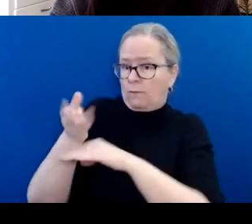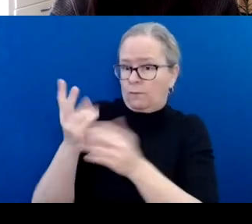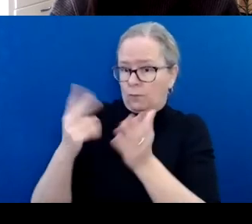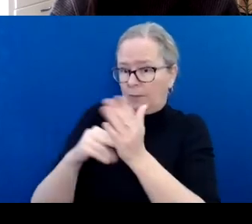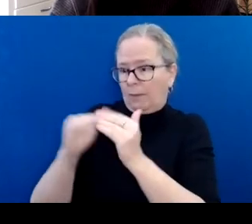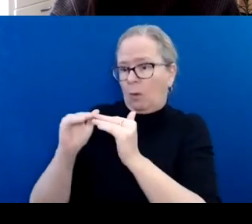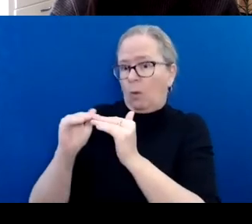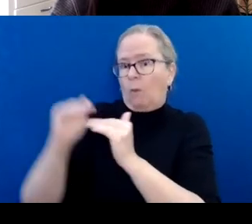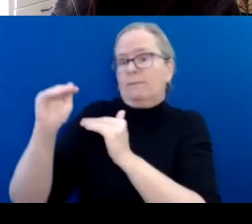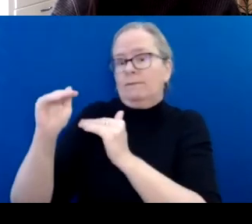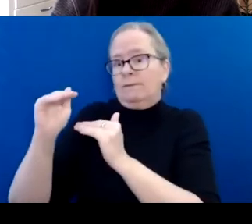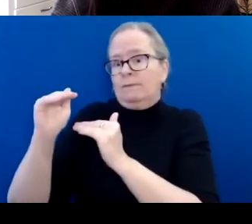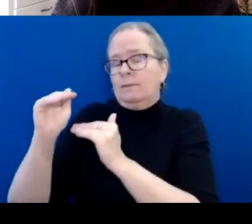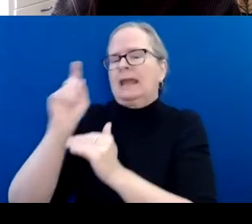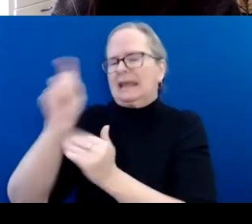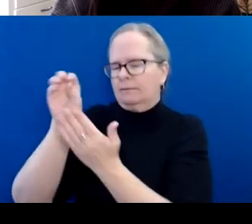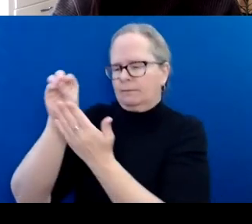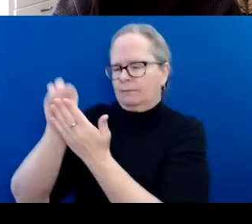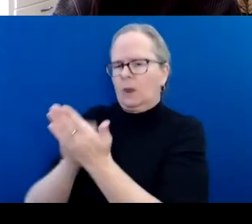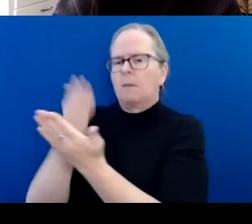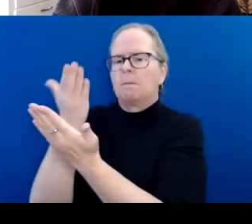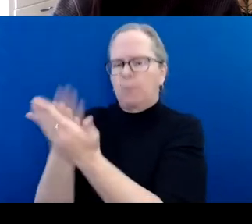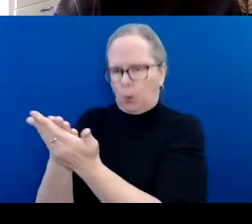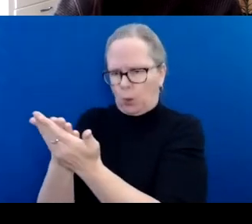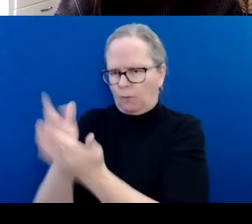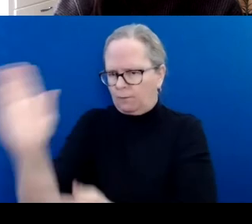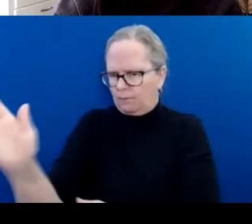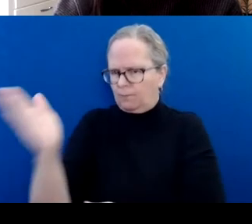difference will be covered by other revenues in your project budget.